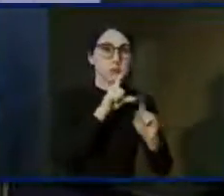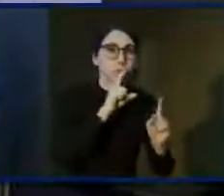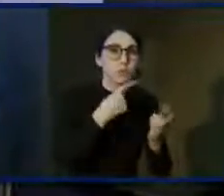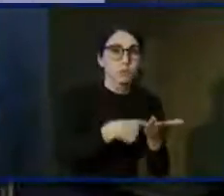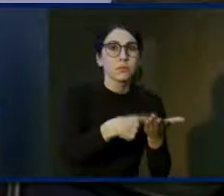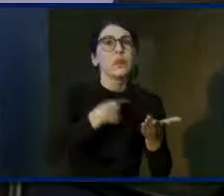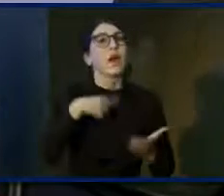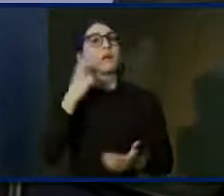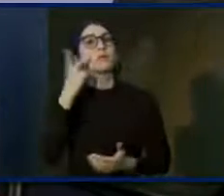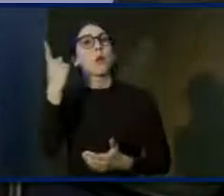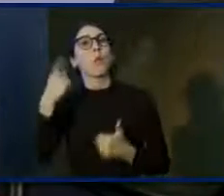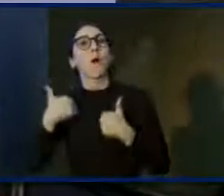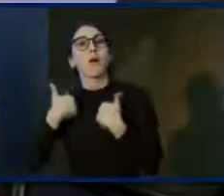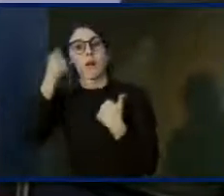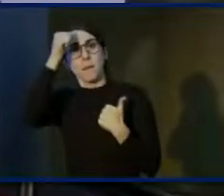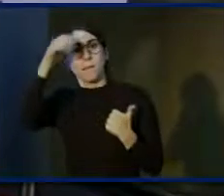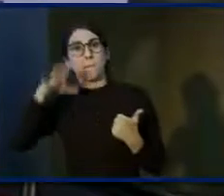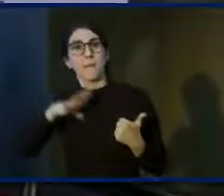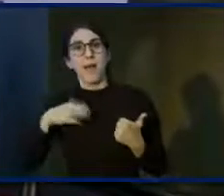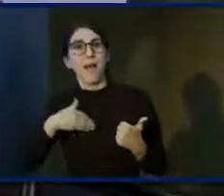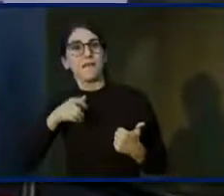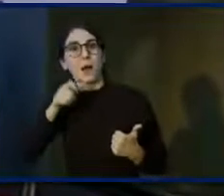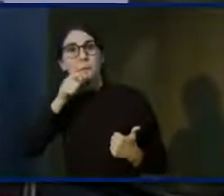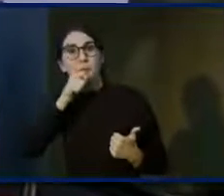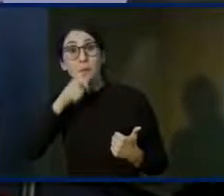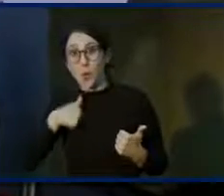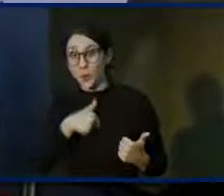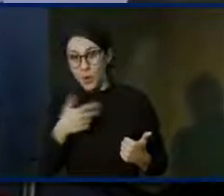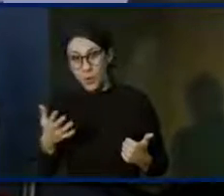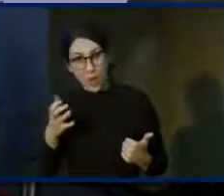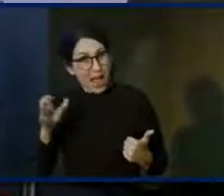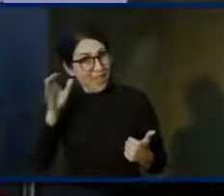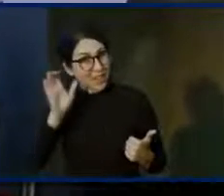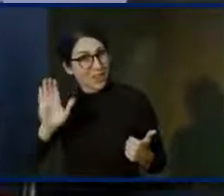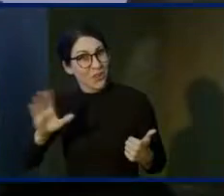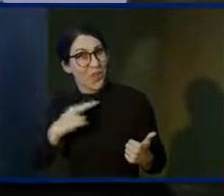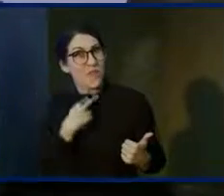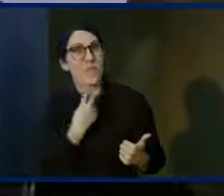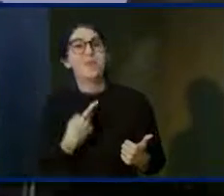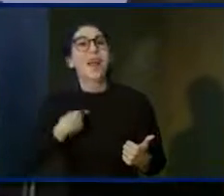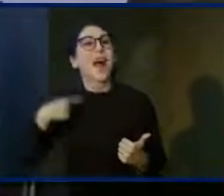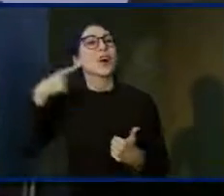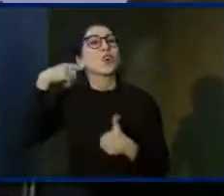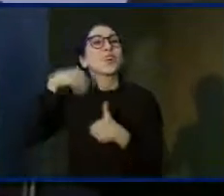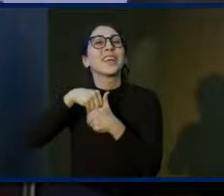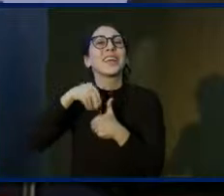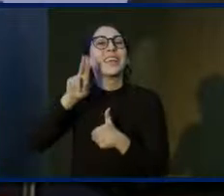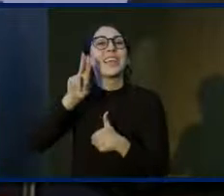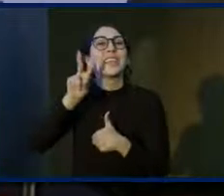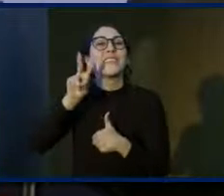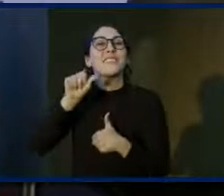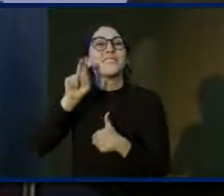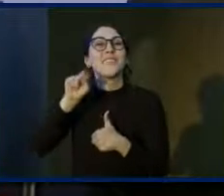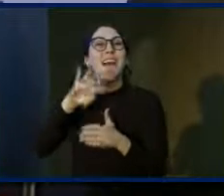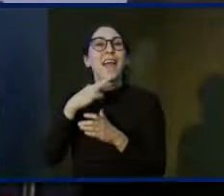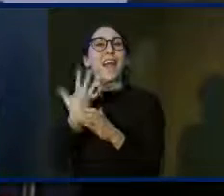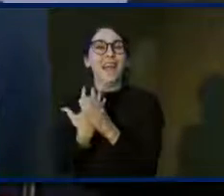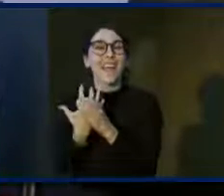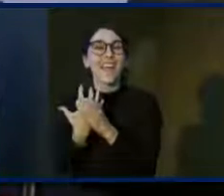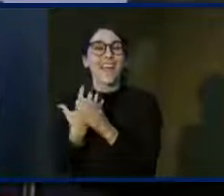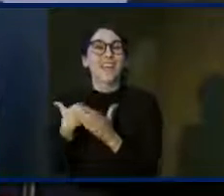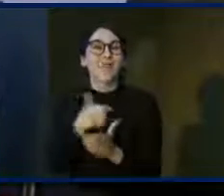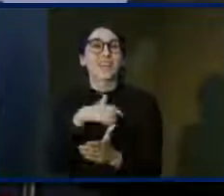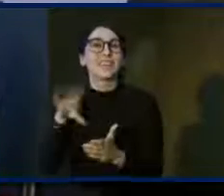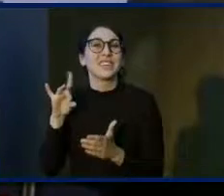the microphone, and we want to hear your voice. I heard it in the van coming here. You talked a lot of noise when we were